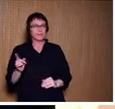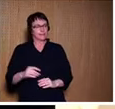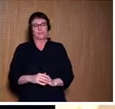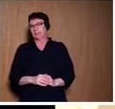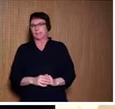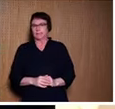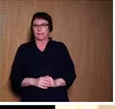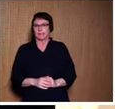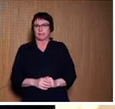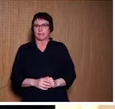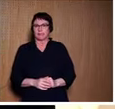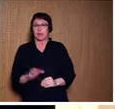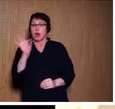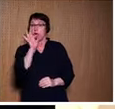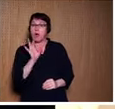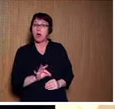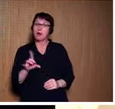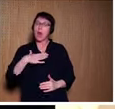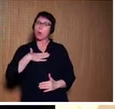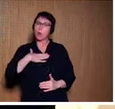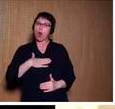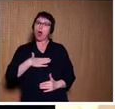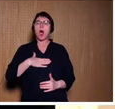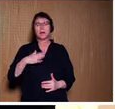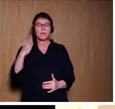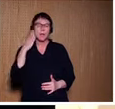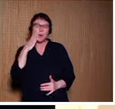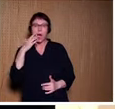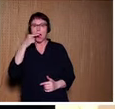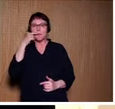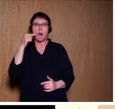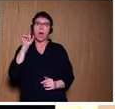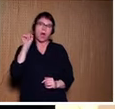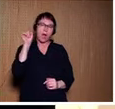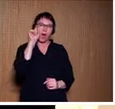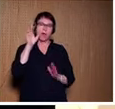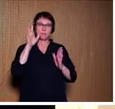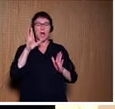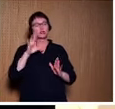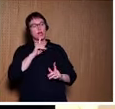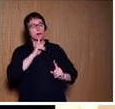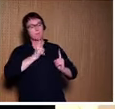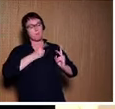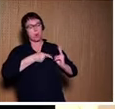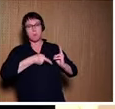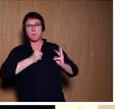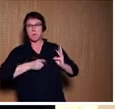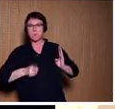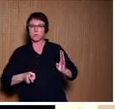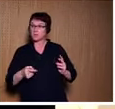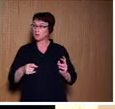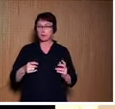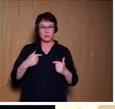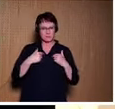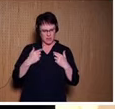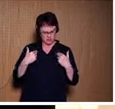science. The groups working against gender equality and bodily autonomy are